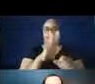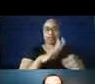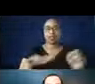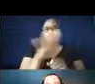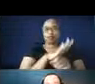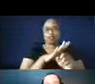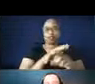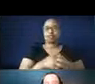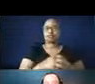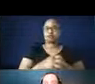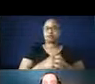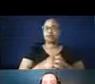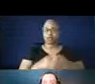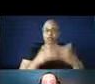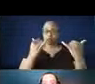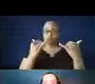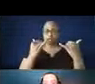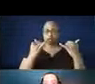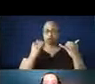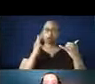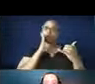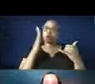So I'll pause there.